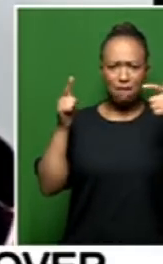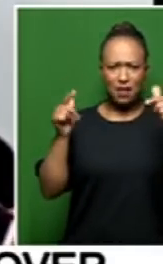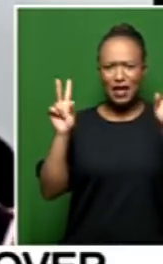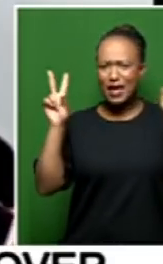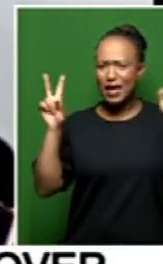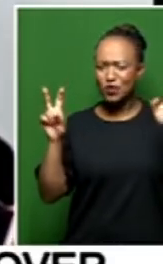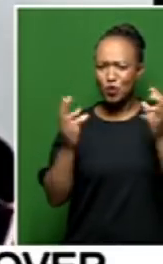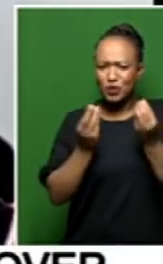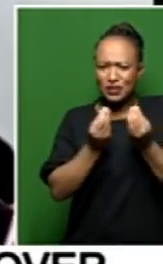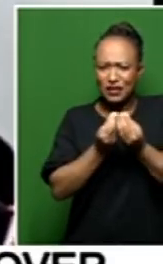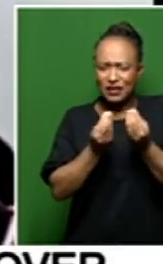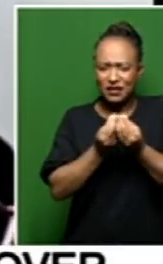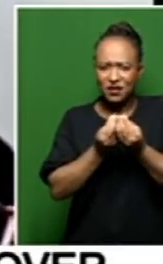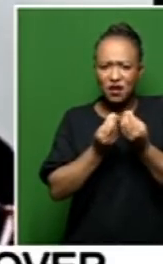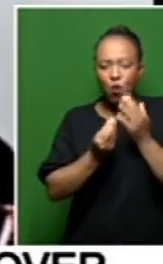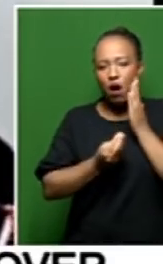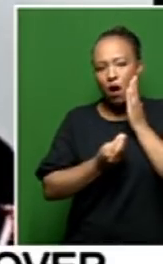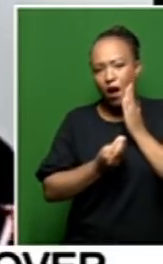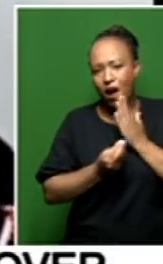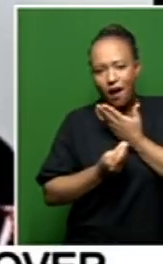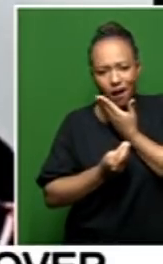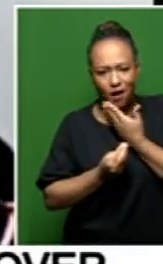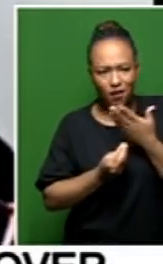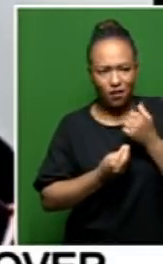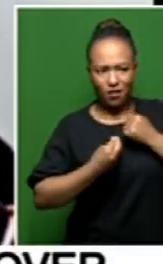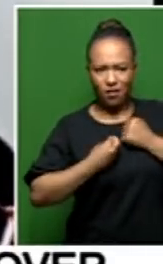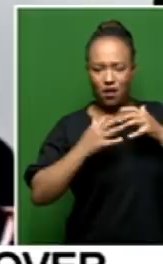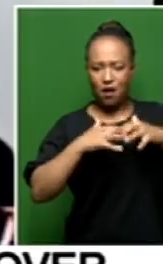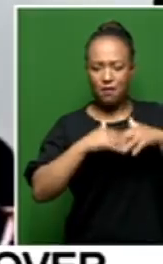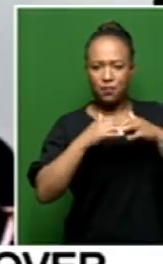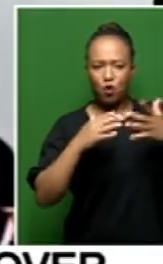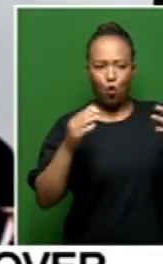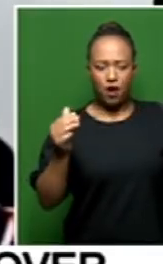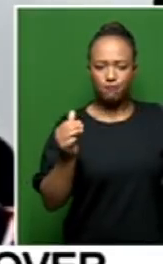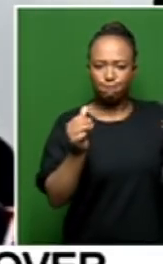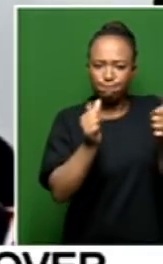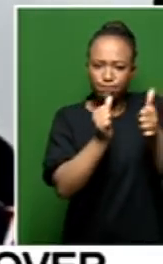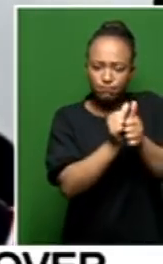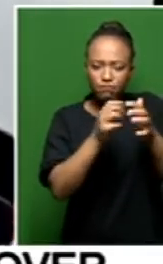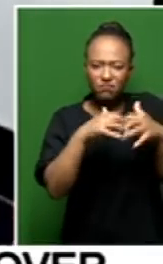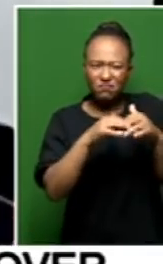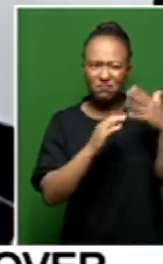out of something, out of our kindness. We created a cohort that was called